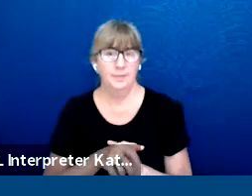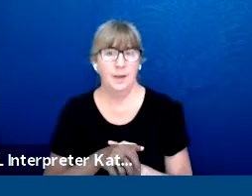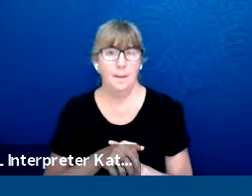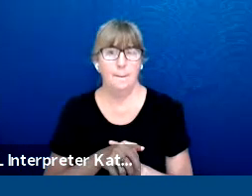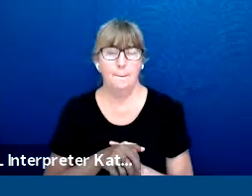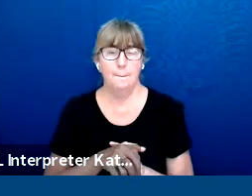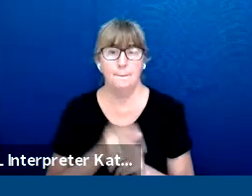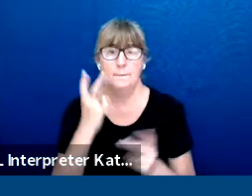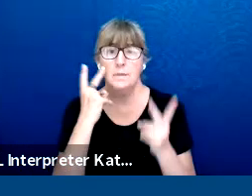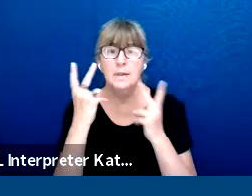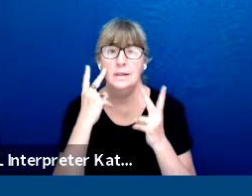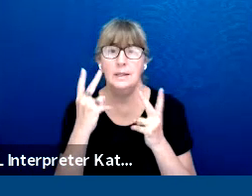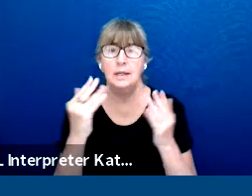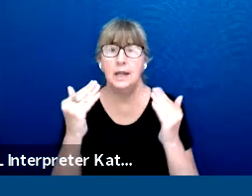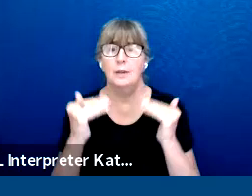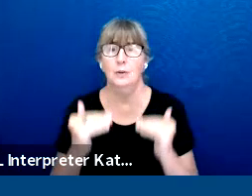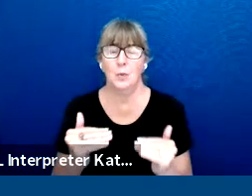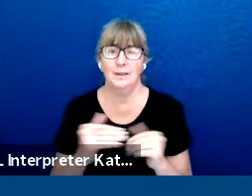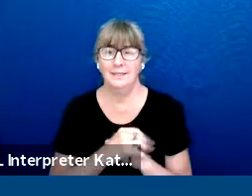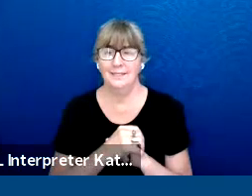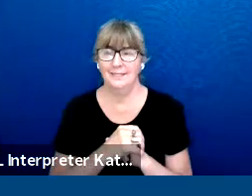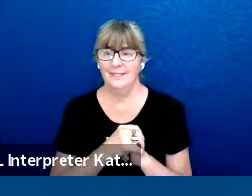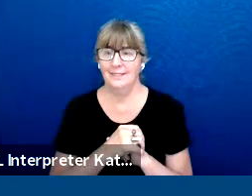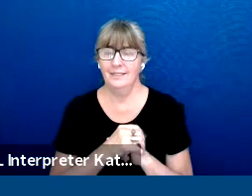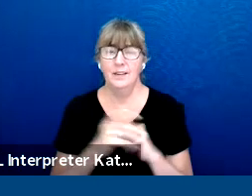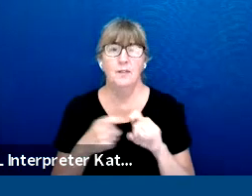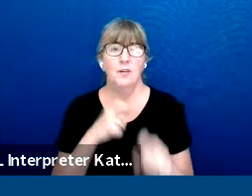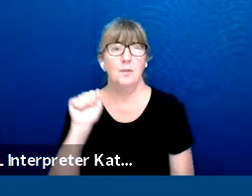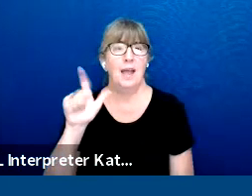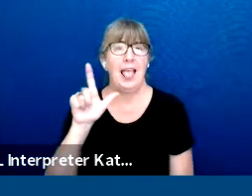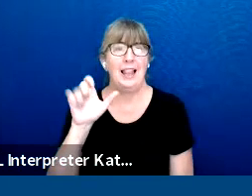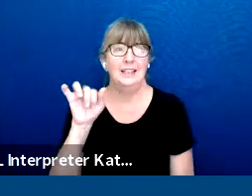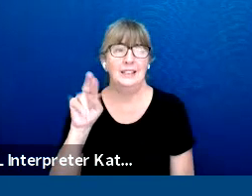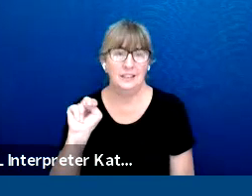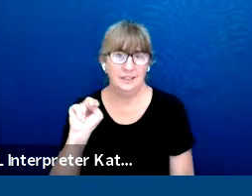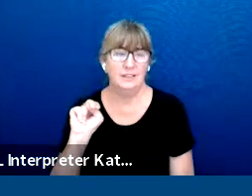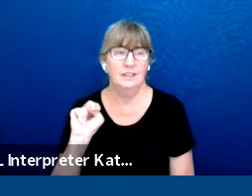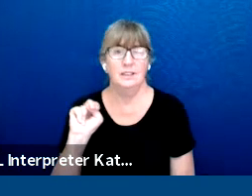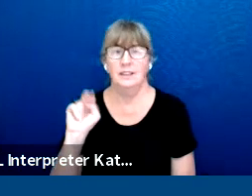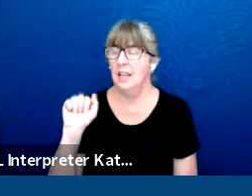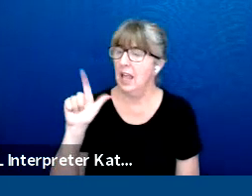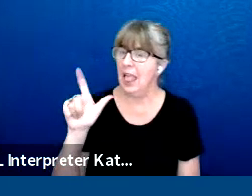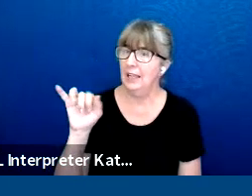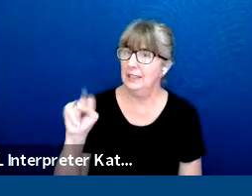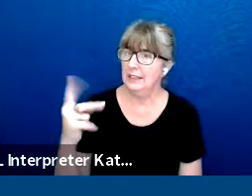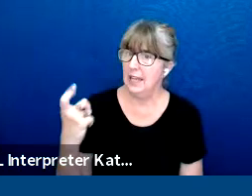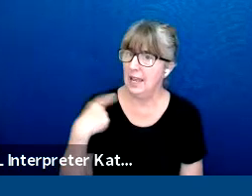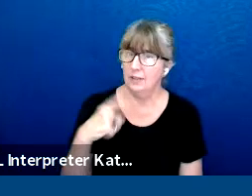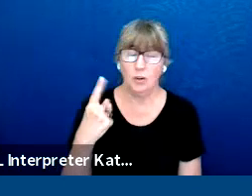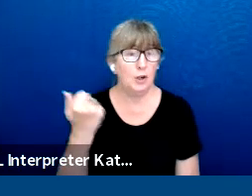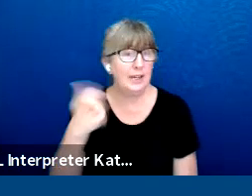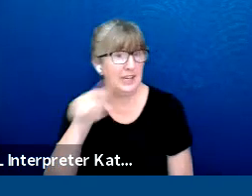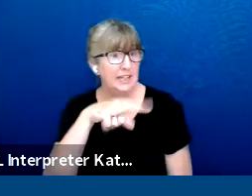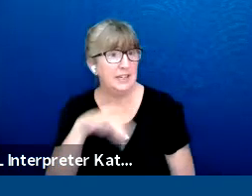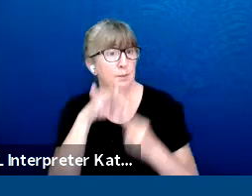Let's see, the next one we have is from Allison. And Allison asks, are any special